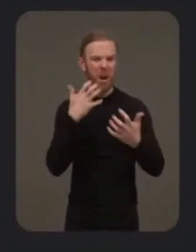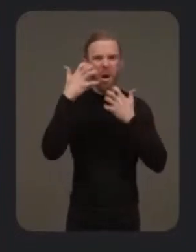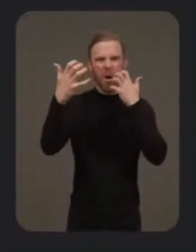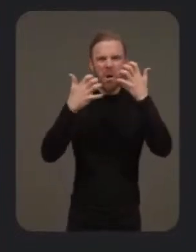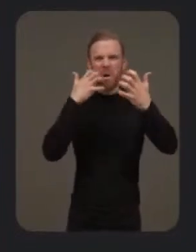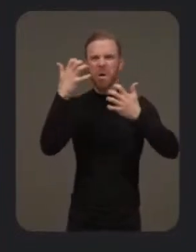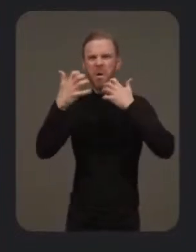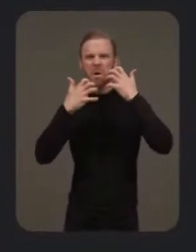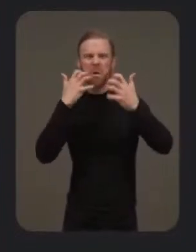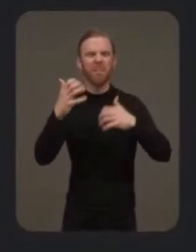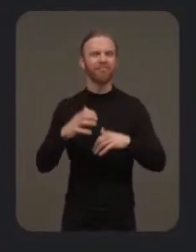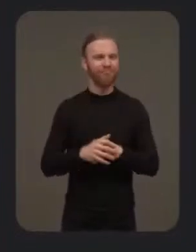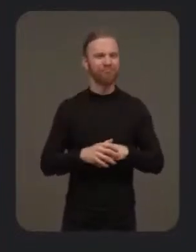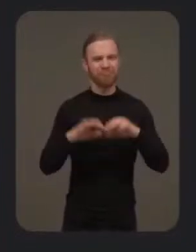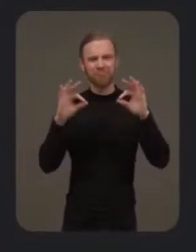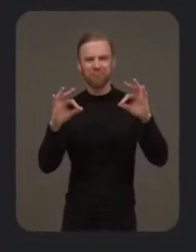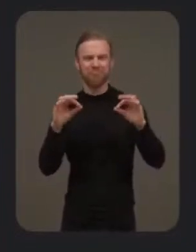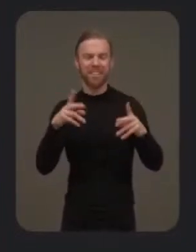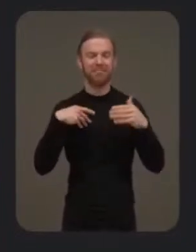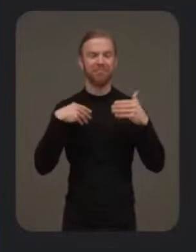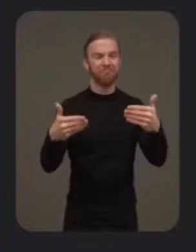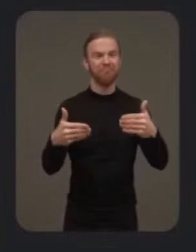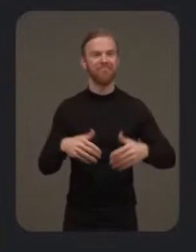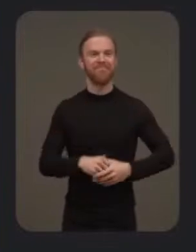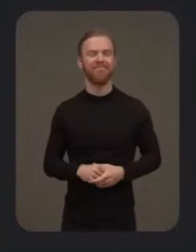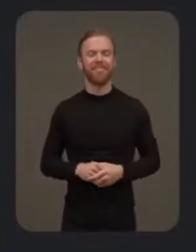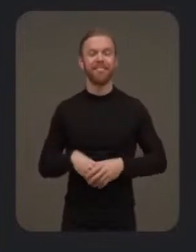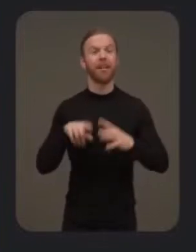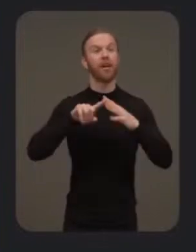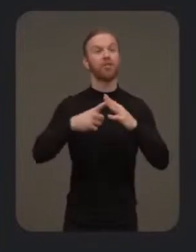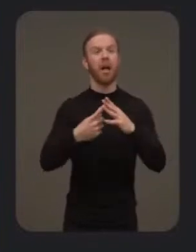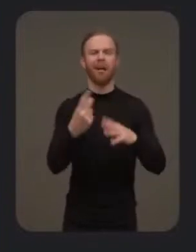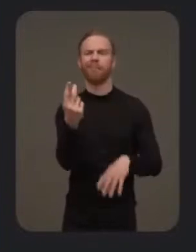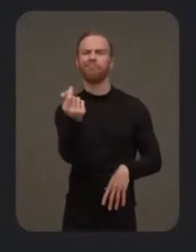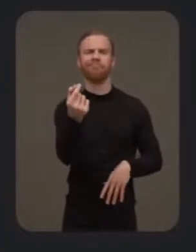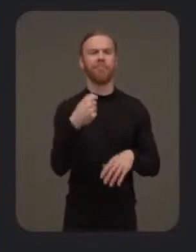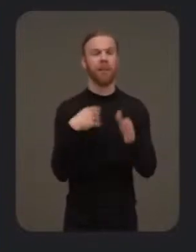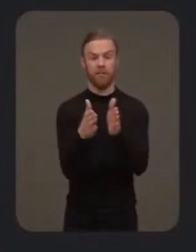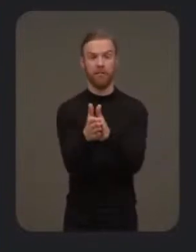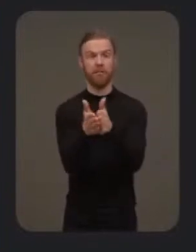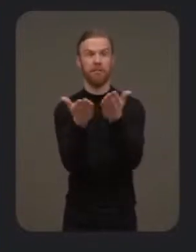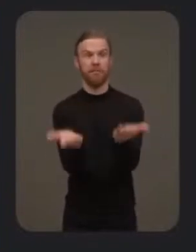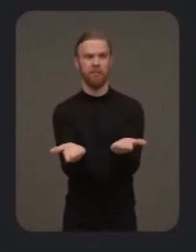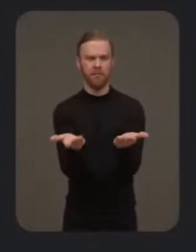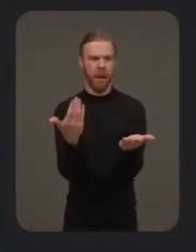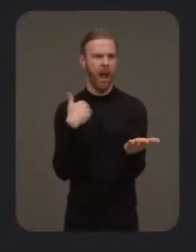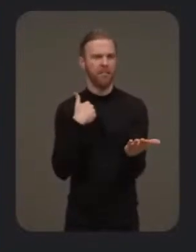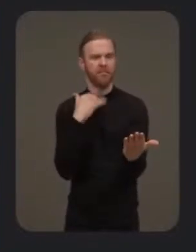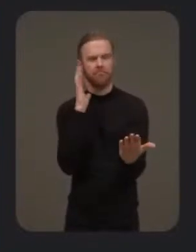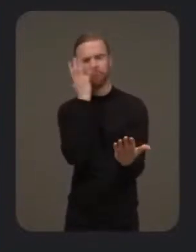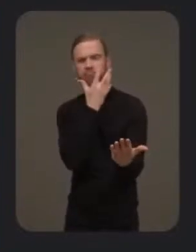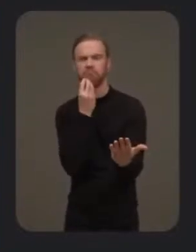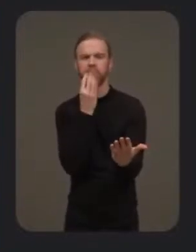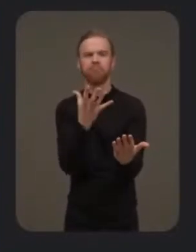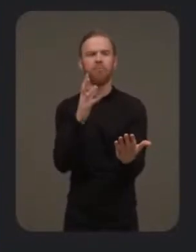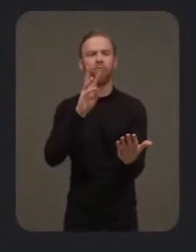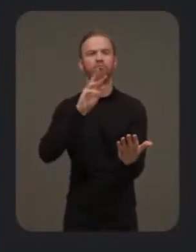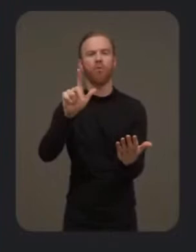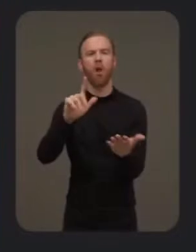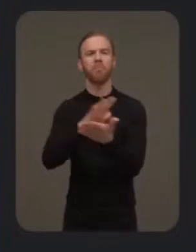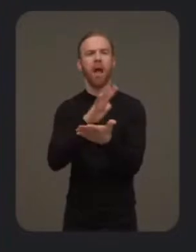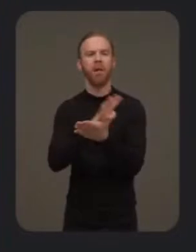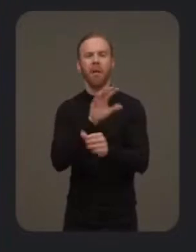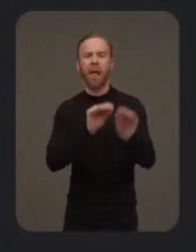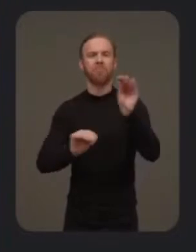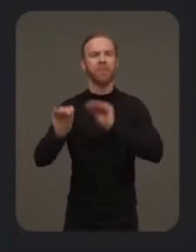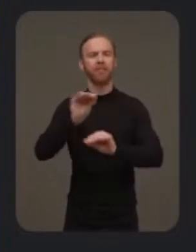All right, let's do it. It starts the second I unfold the device with this stunning wallpaper animation. And